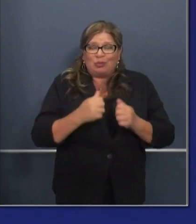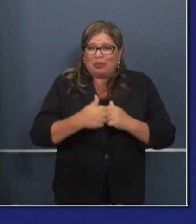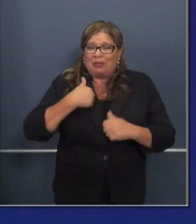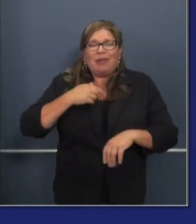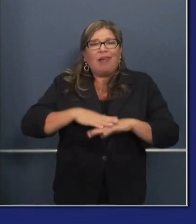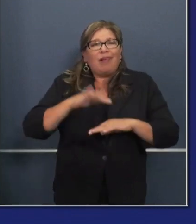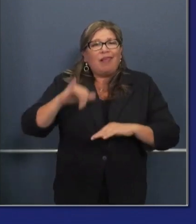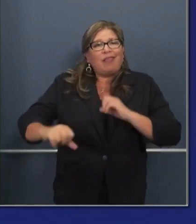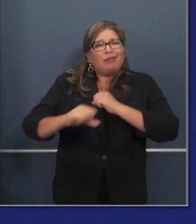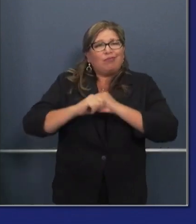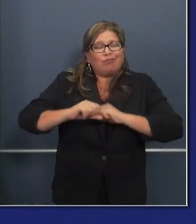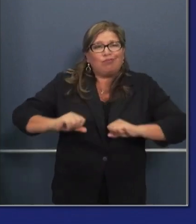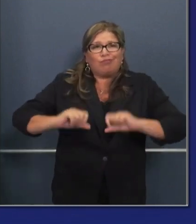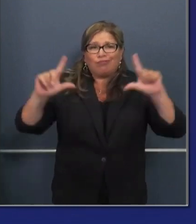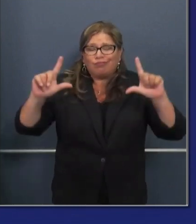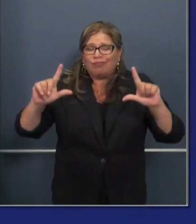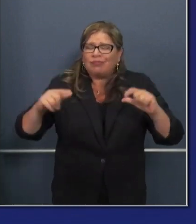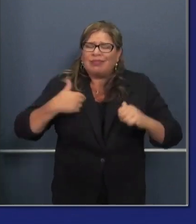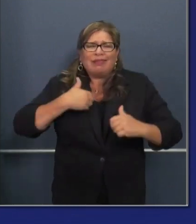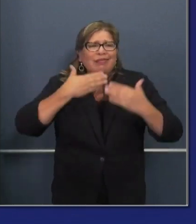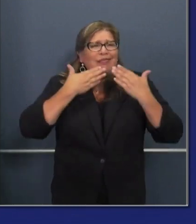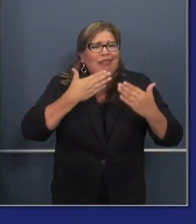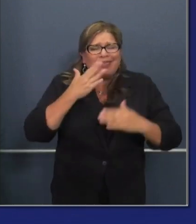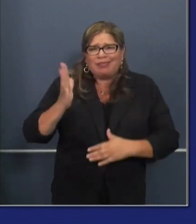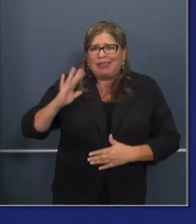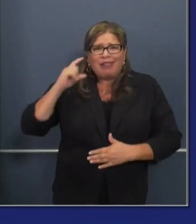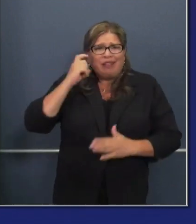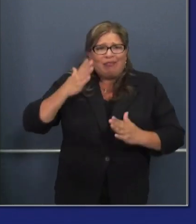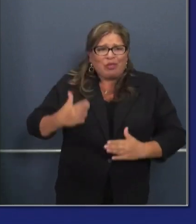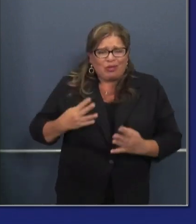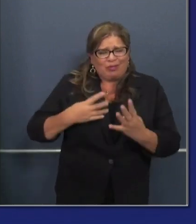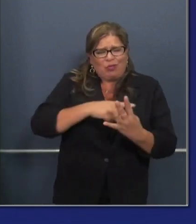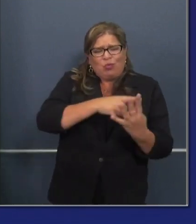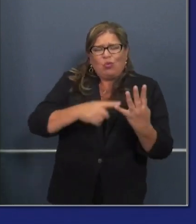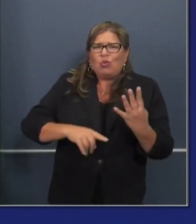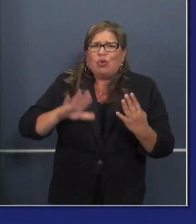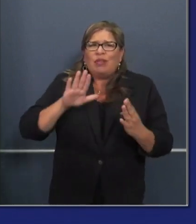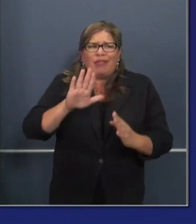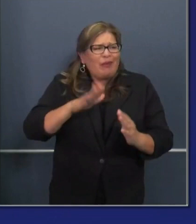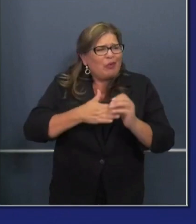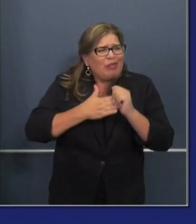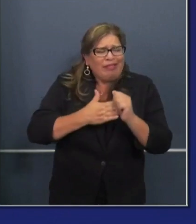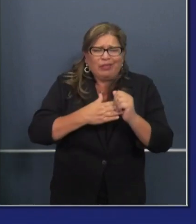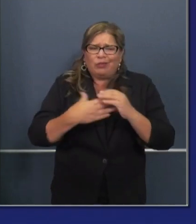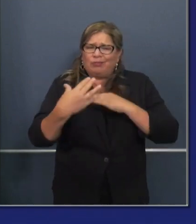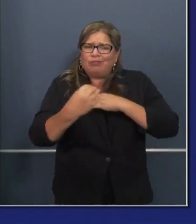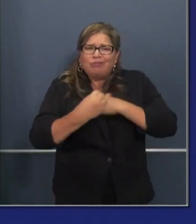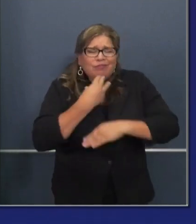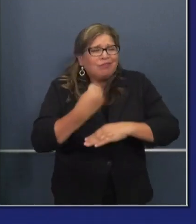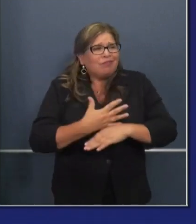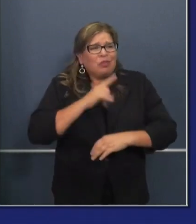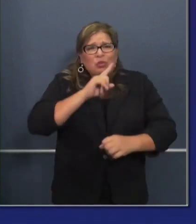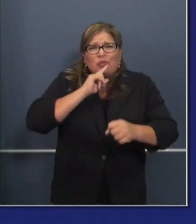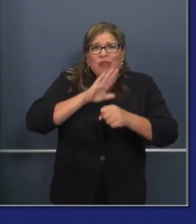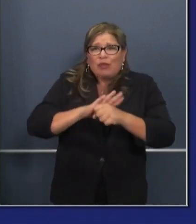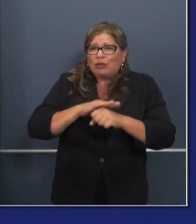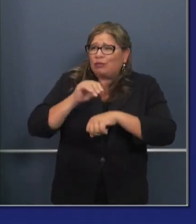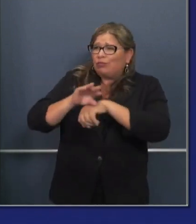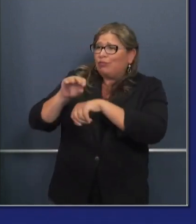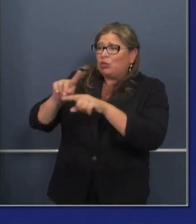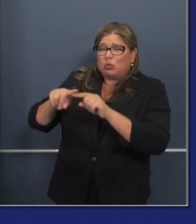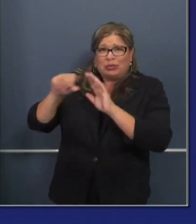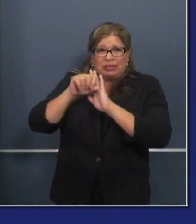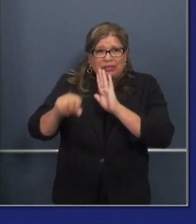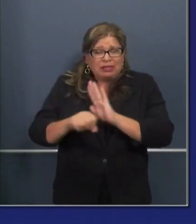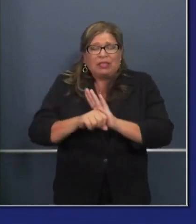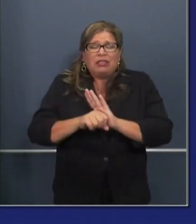thank them for their leadership, their counsel, their advice, their devotion to this state and the nation, and